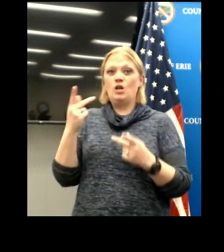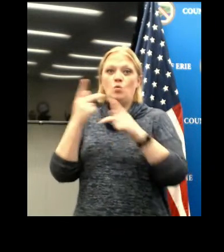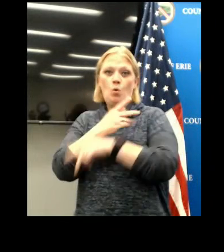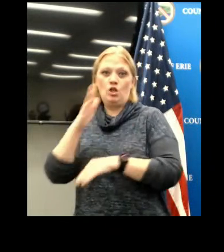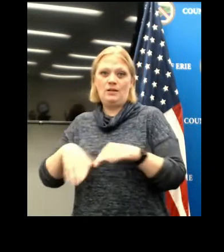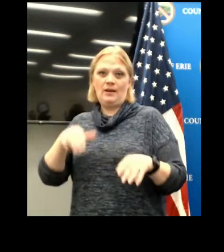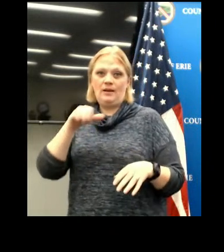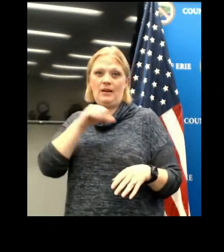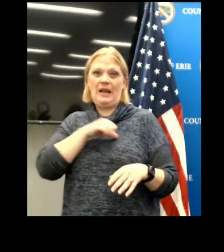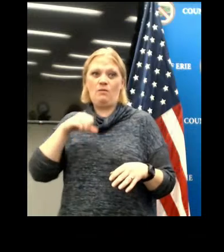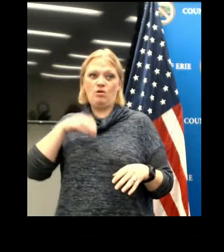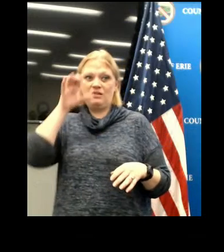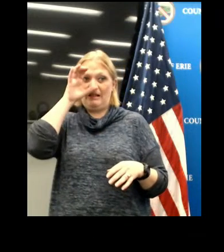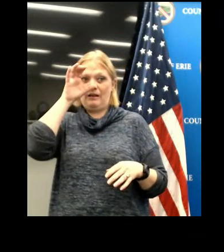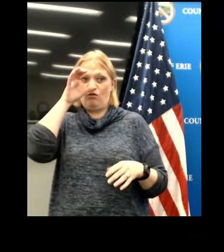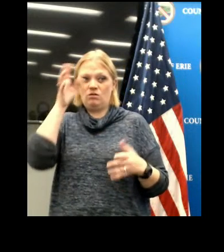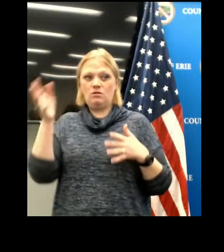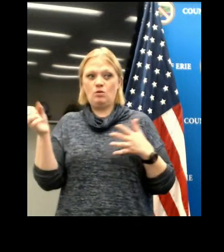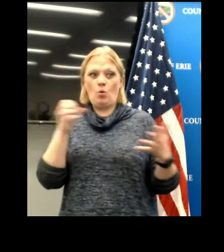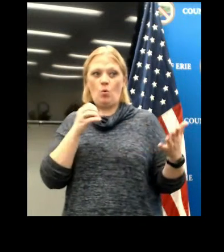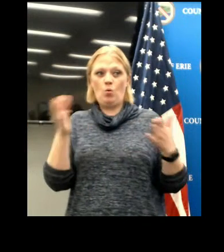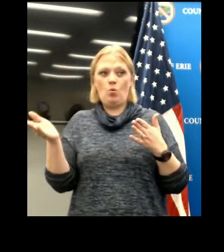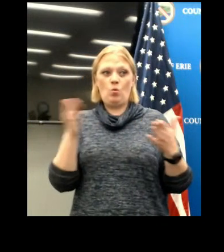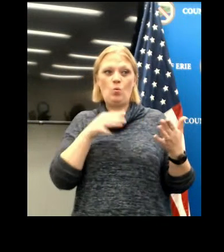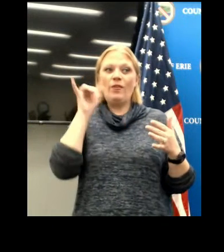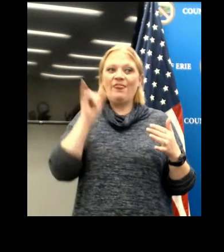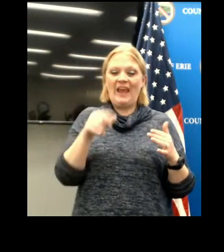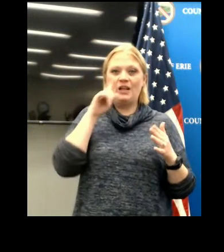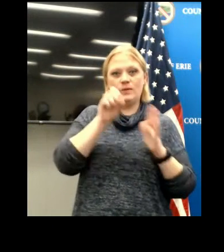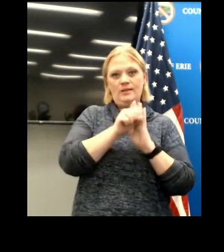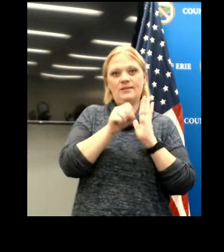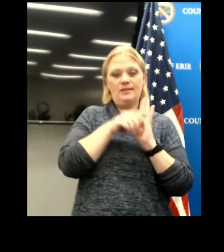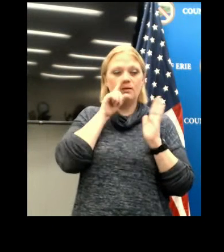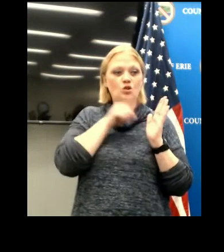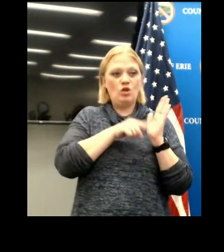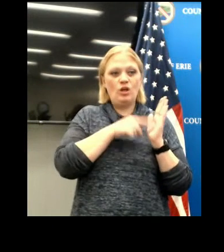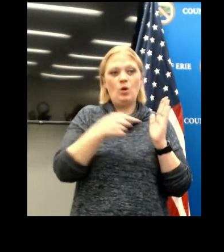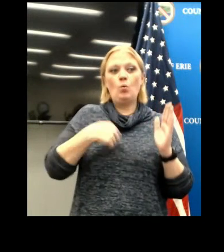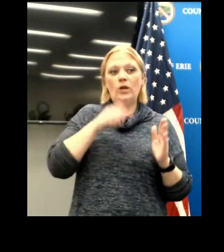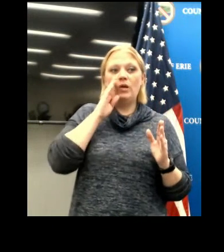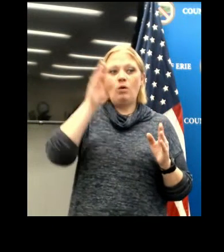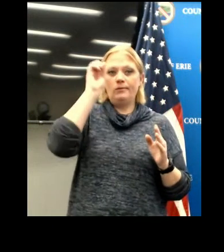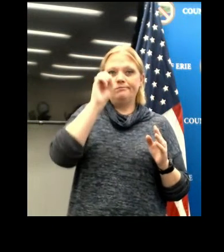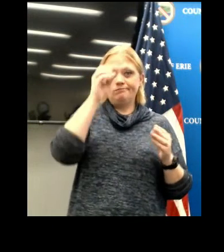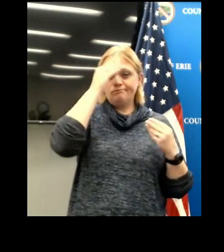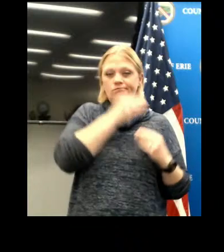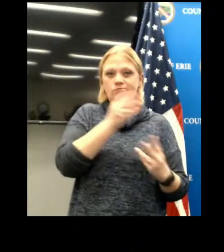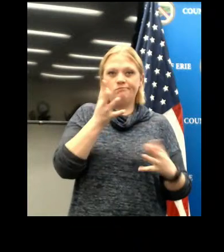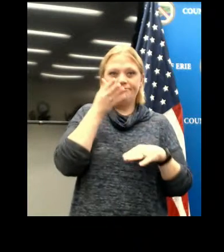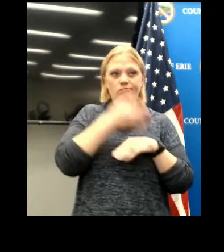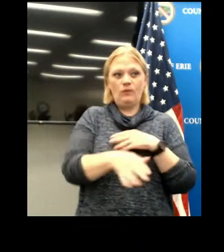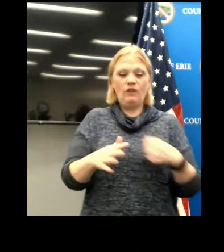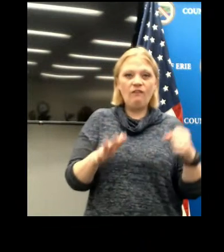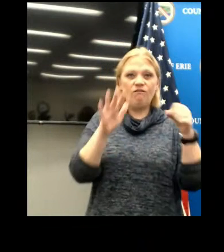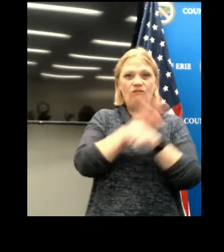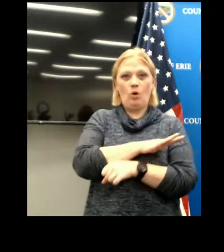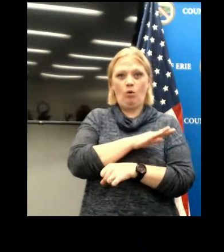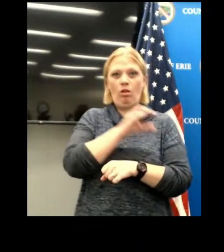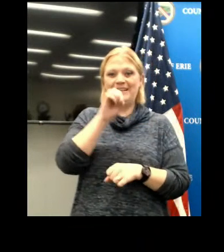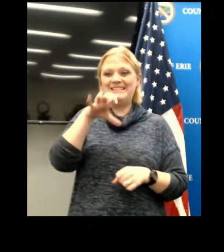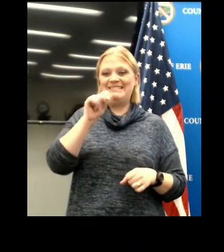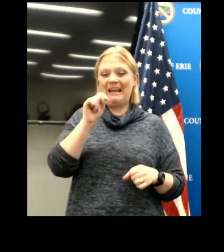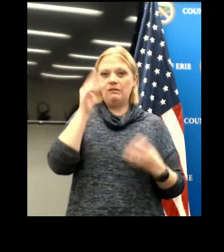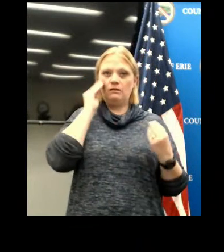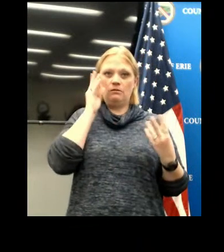Clarence. So that's a key factor that the state's taking in. We will provide you afterwards the full set of data for all the zip codes